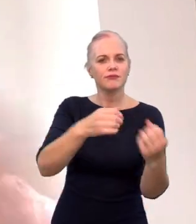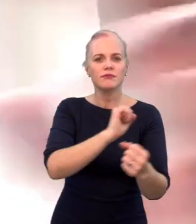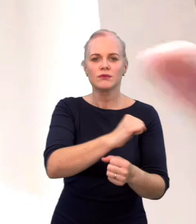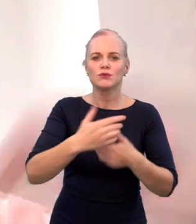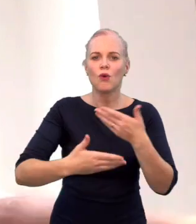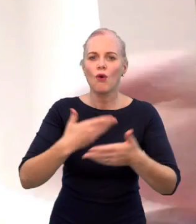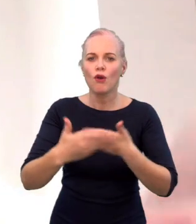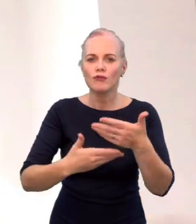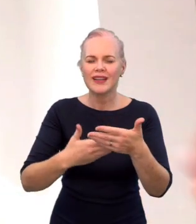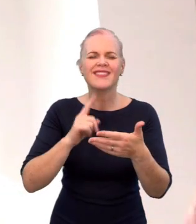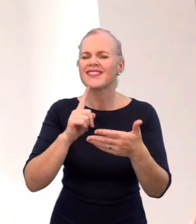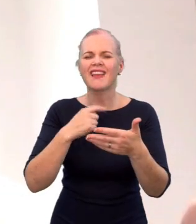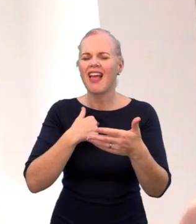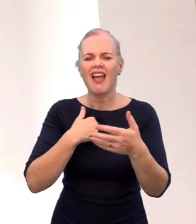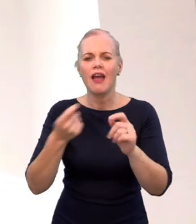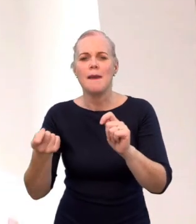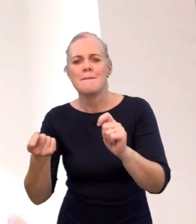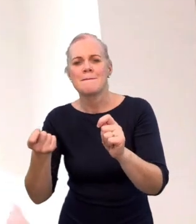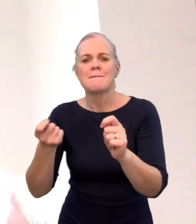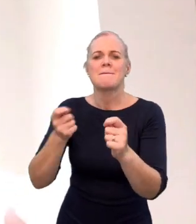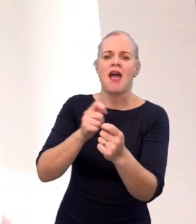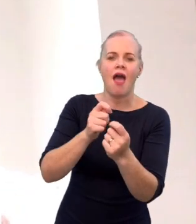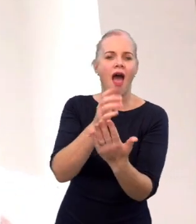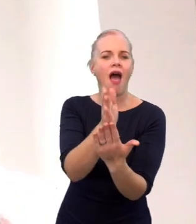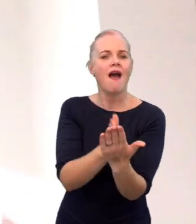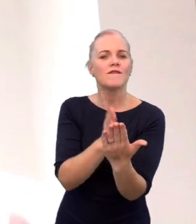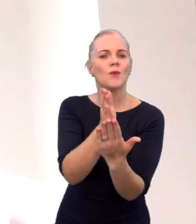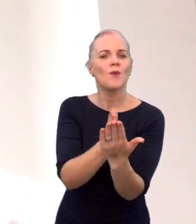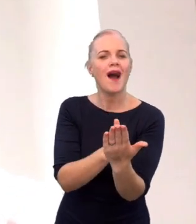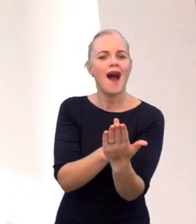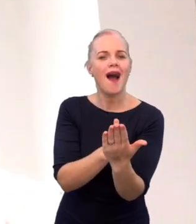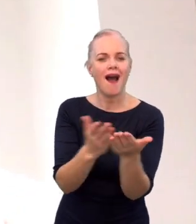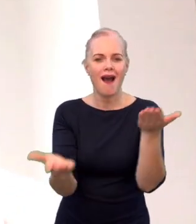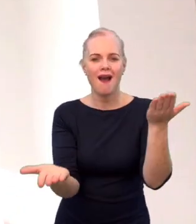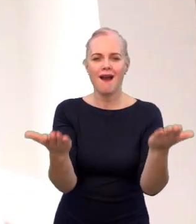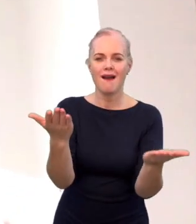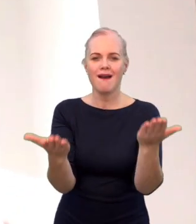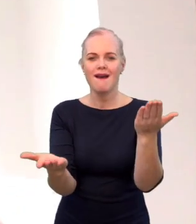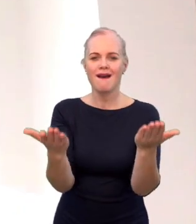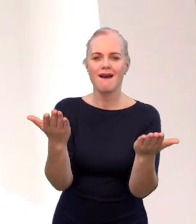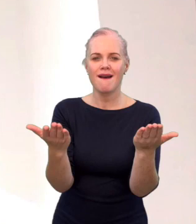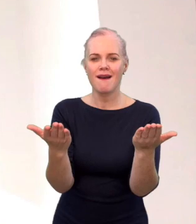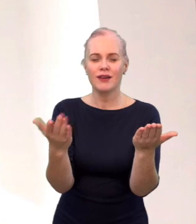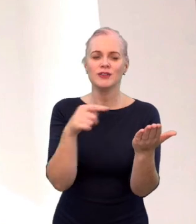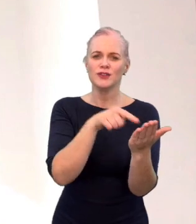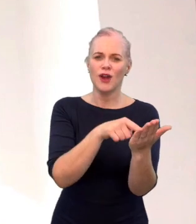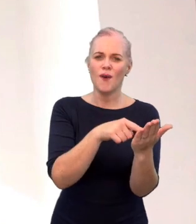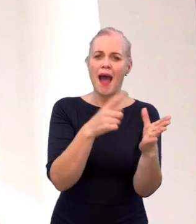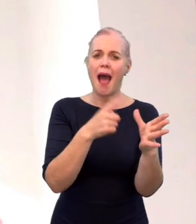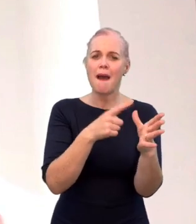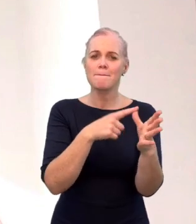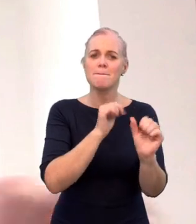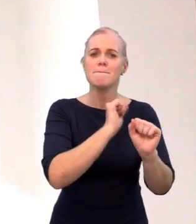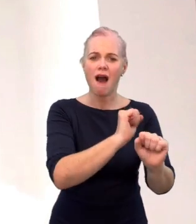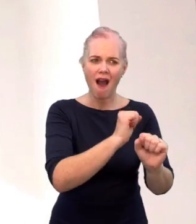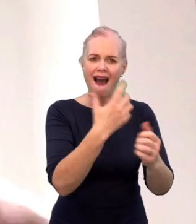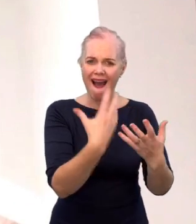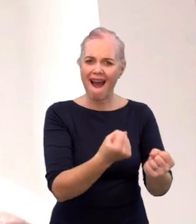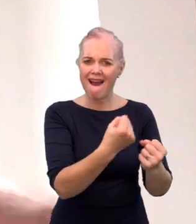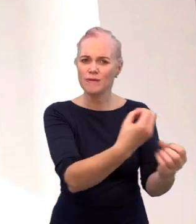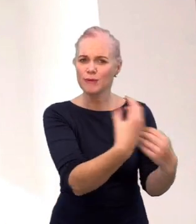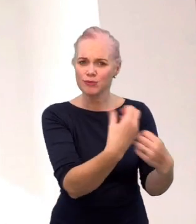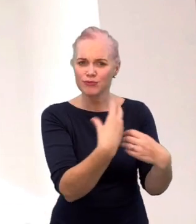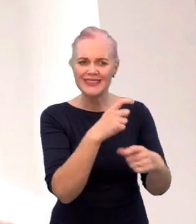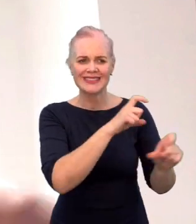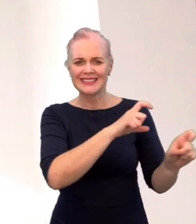the chorus were telling her story. And now I've gone back to it's kind of halfway between the two. So Amber is